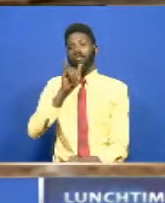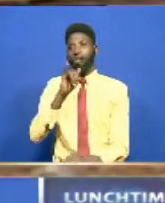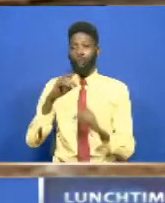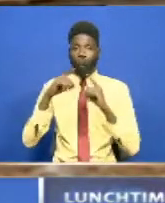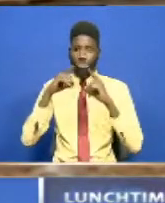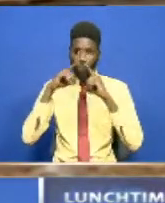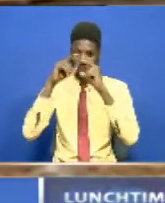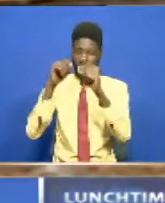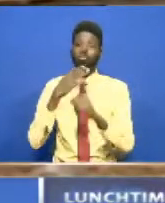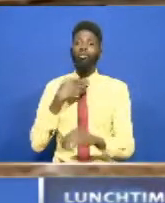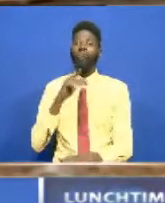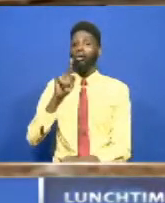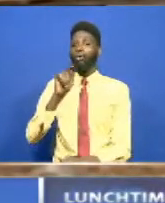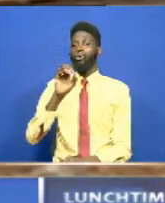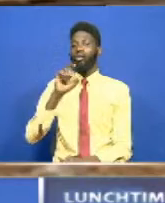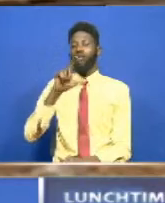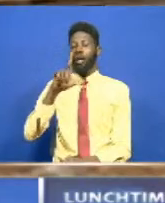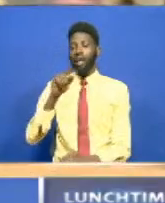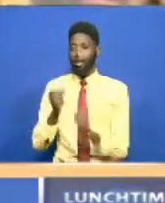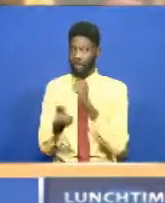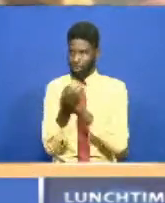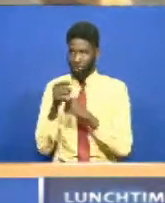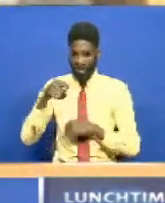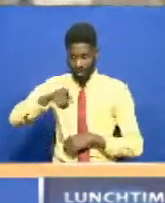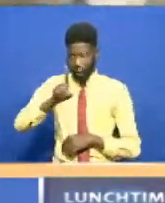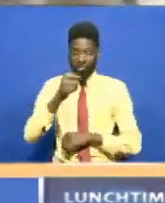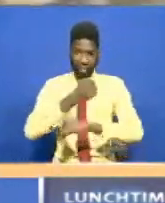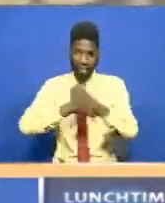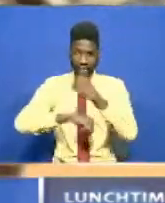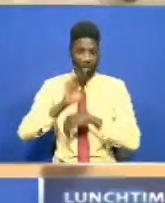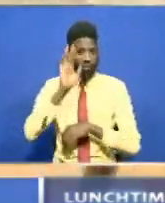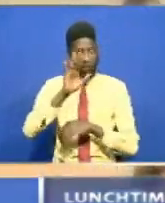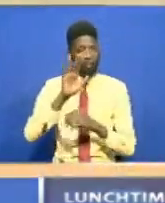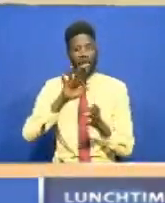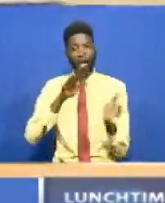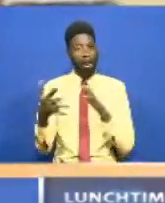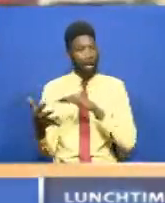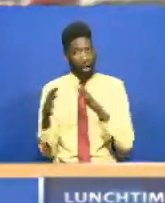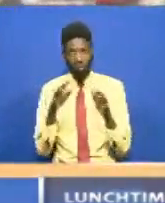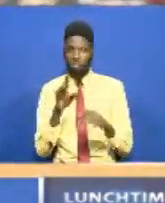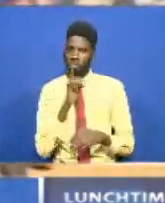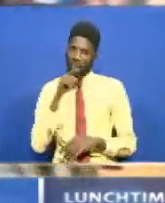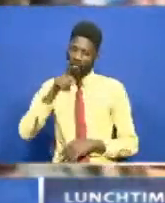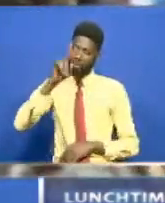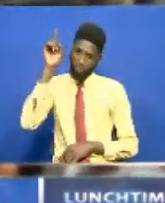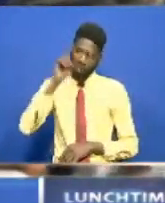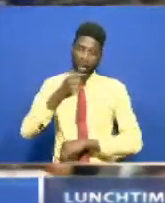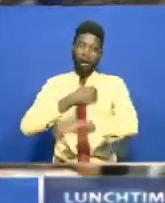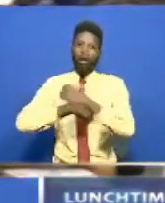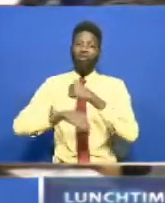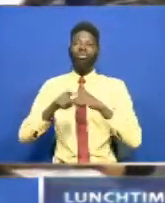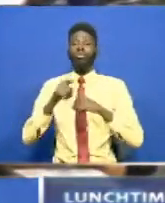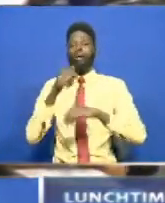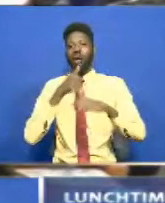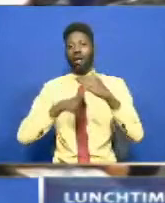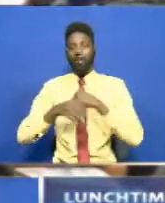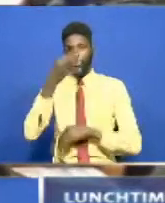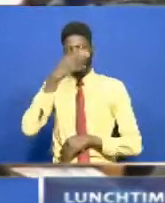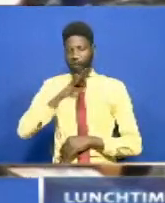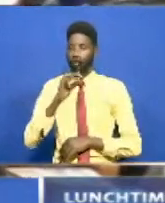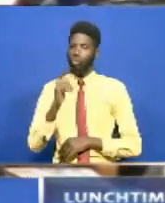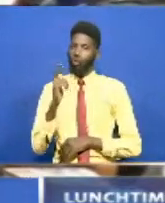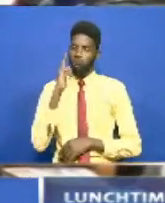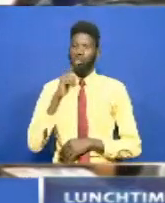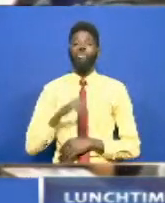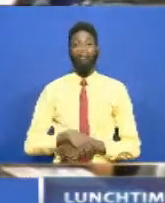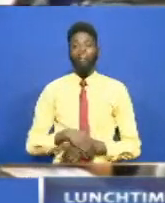disclose how it's addressing the adverse impacts of its activities, citing obligation to do so under French law. Total rejected allegations that